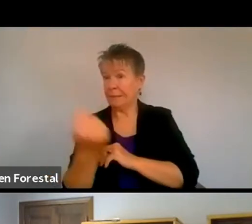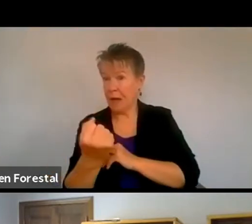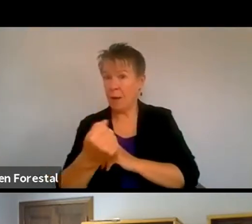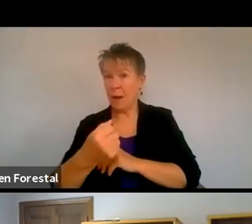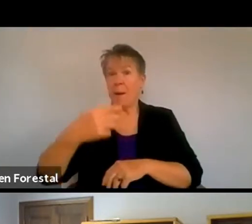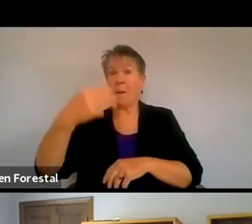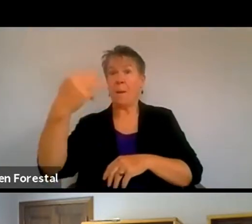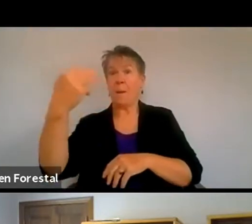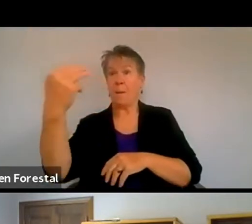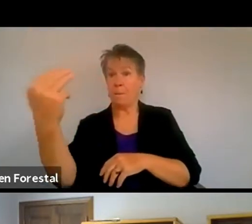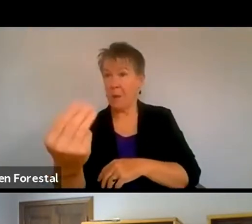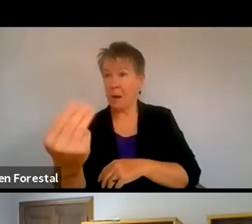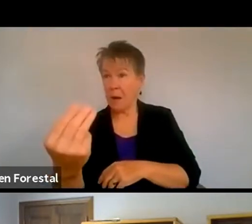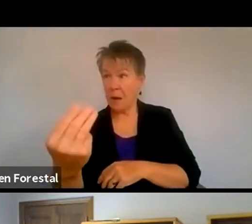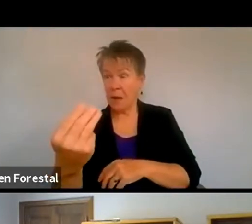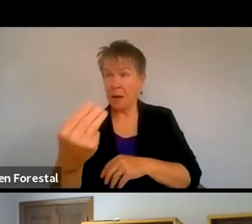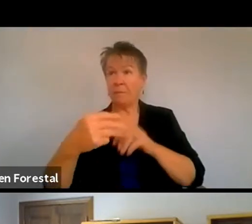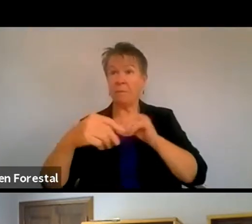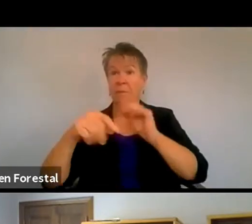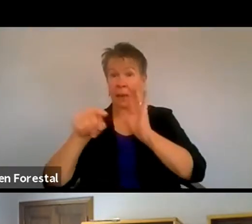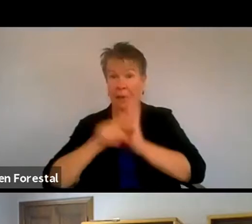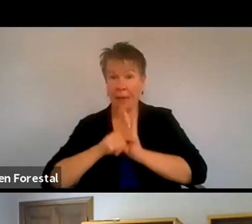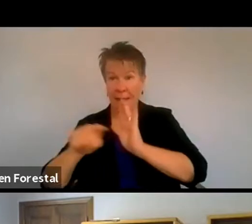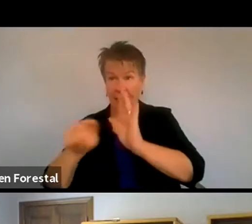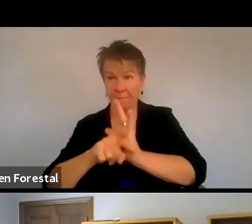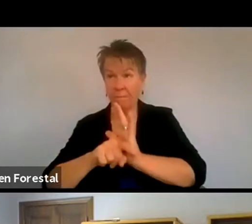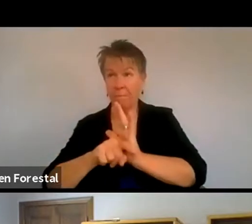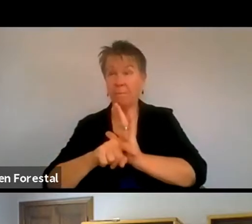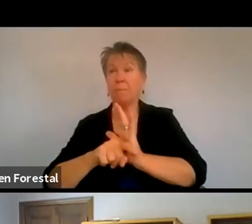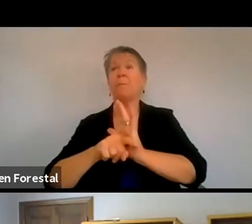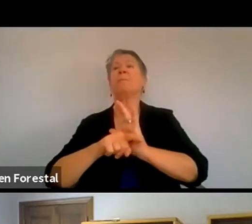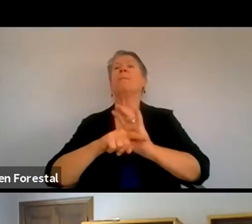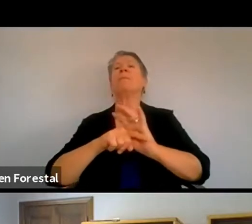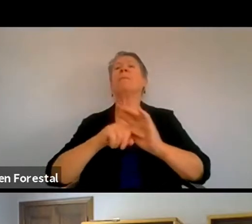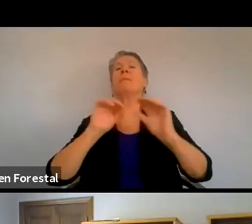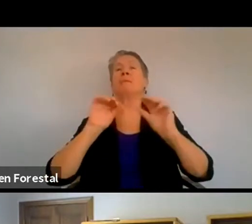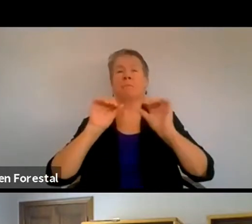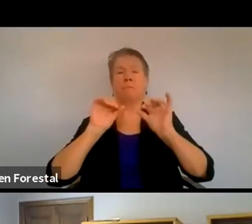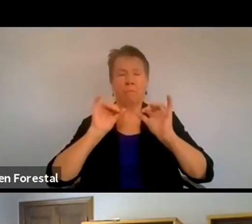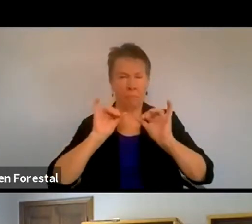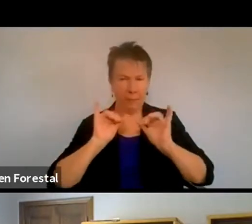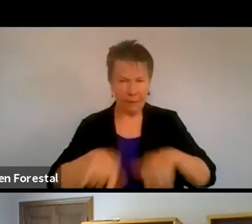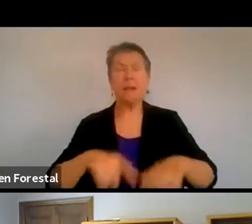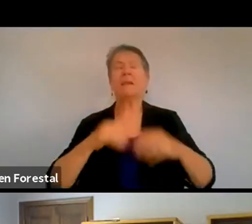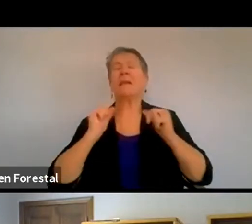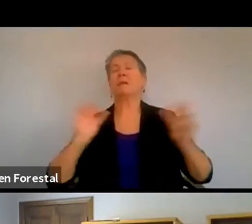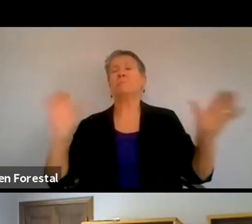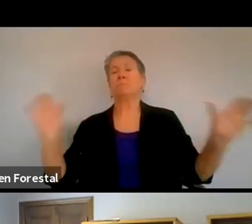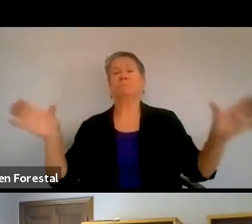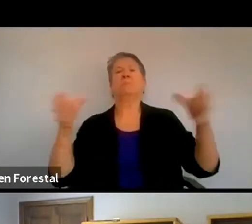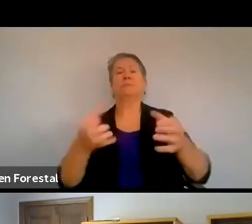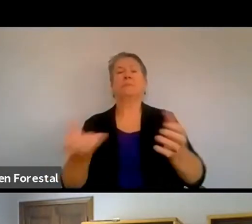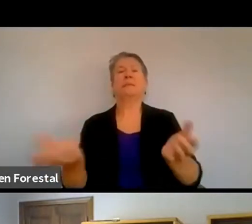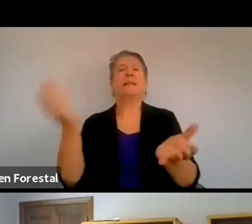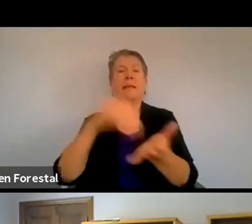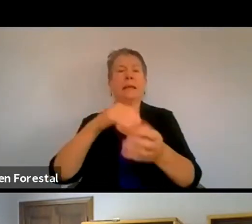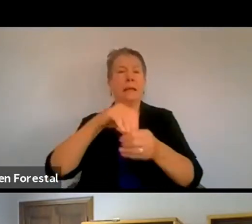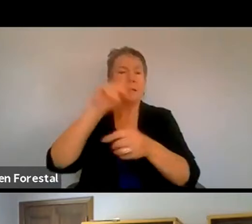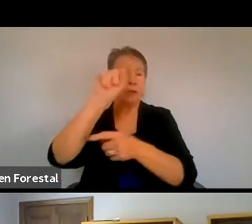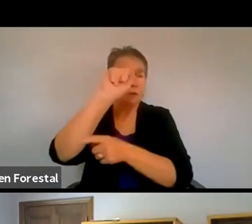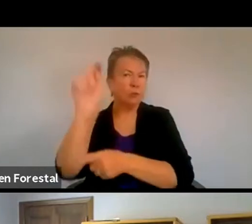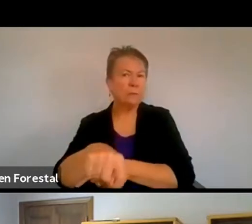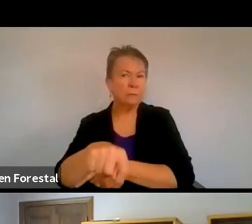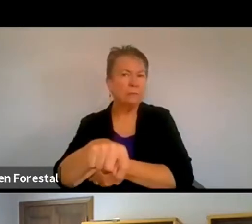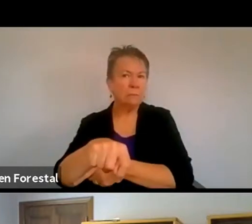1 o'clock on Monday, but that's all subject to how things evolve over the next few days. So with that, Mahan